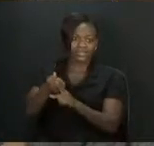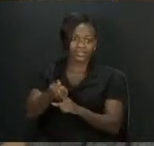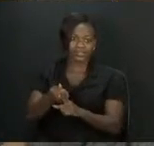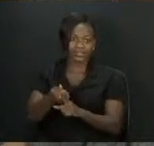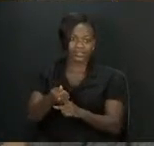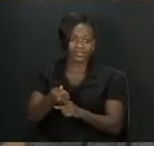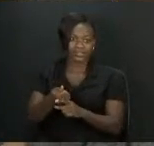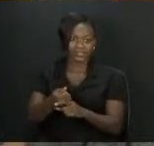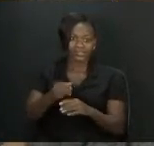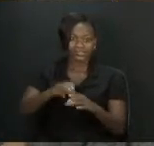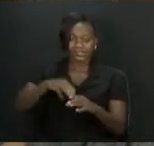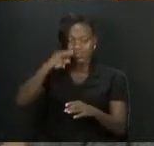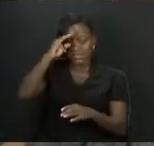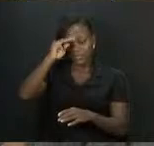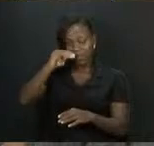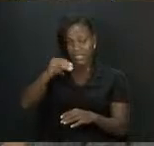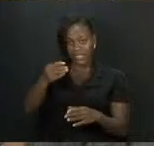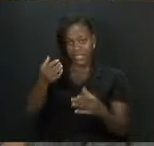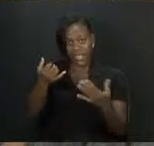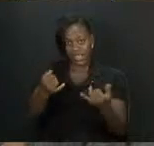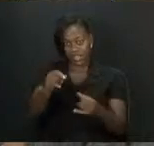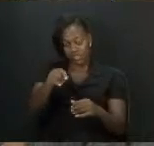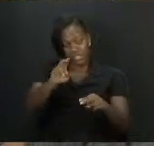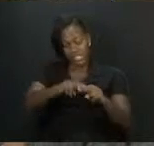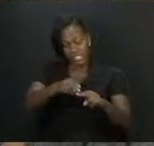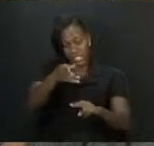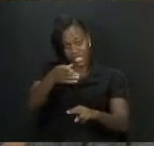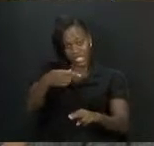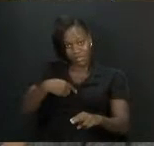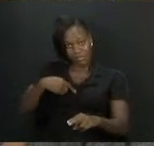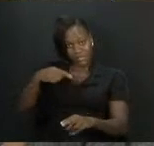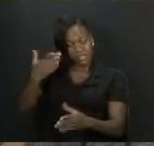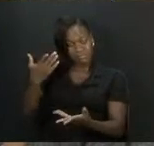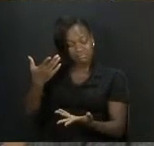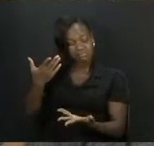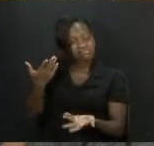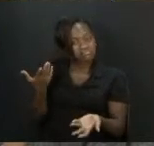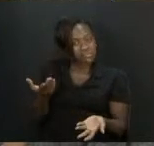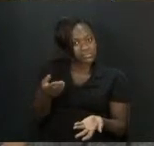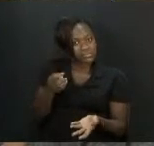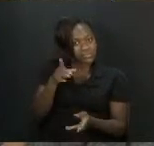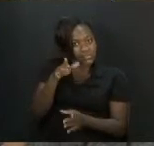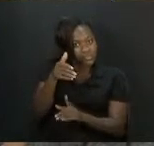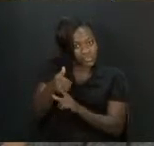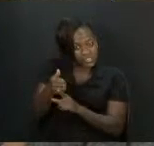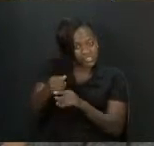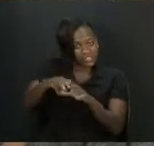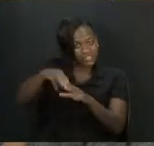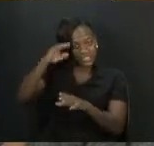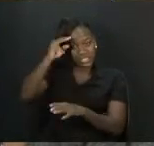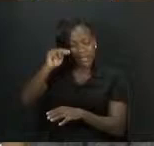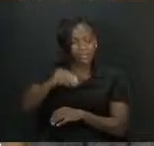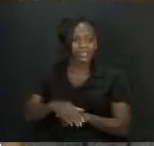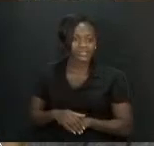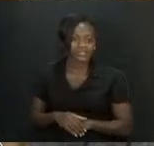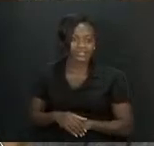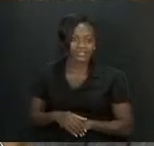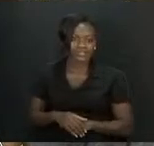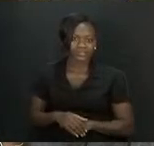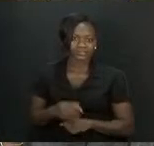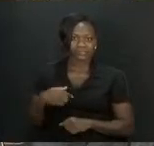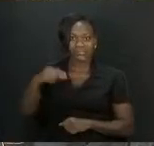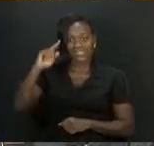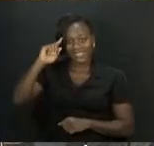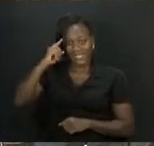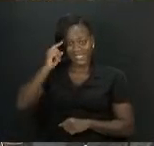And once you are sitting, I assume that you are the chairman. I assume that you